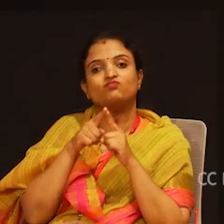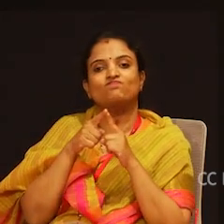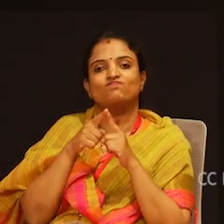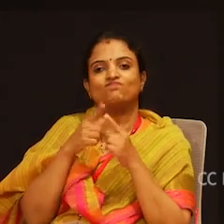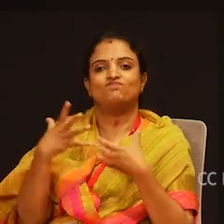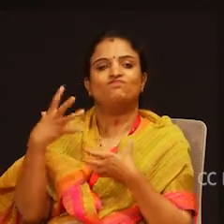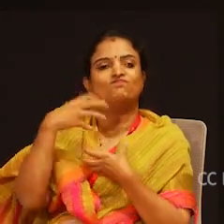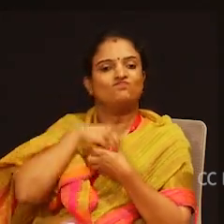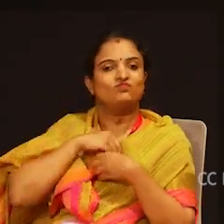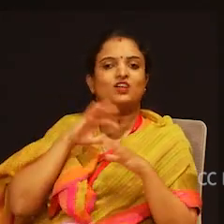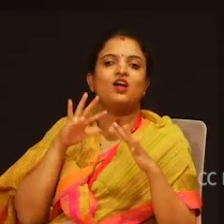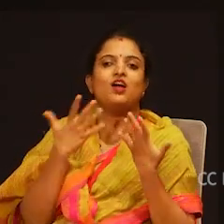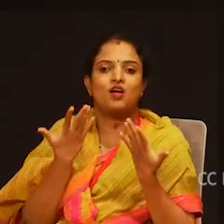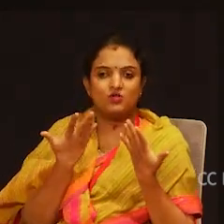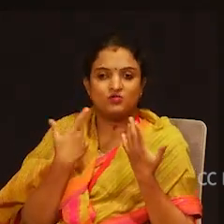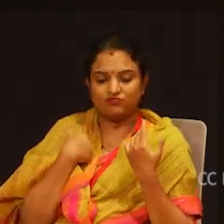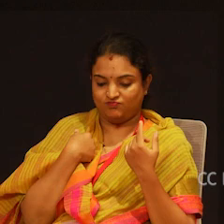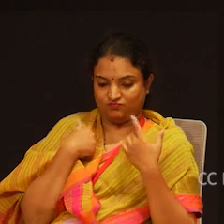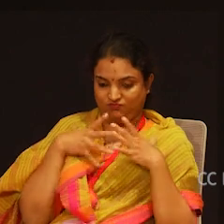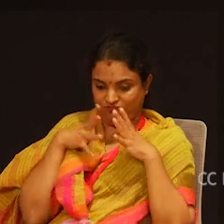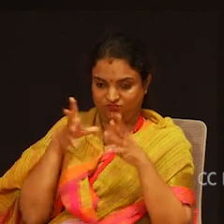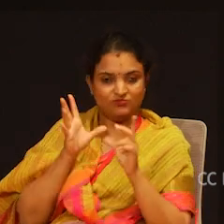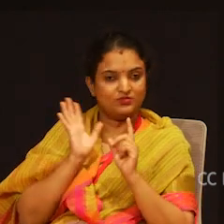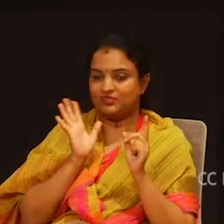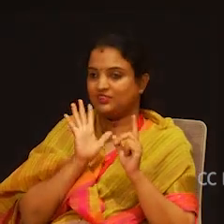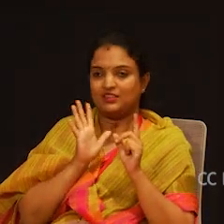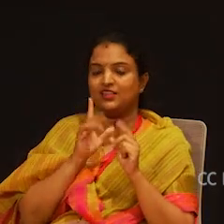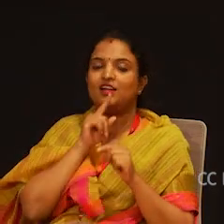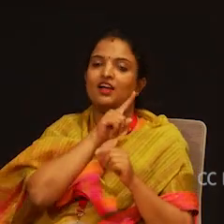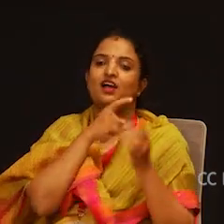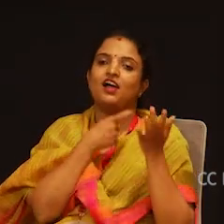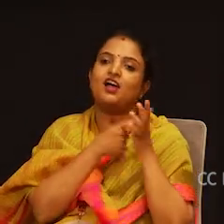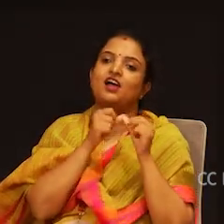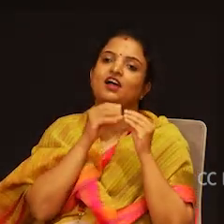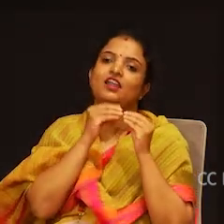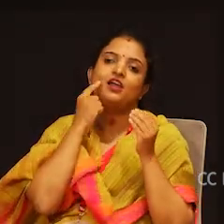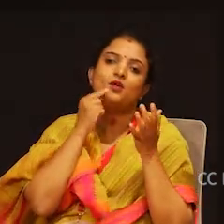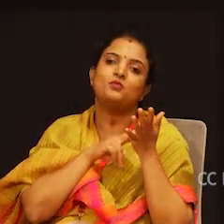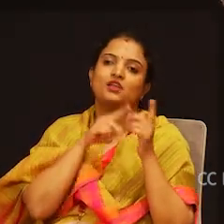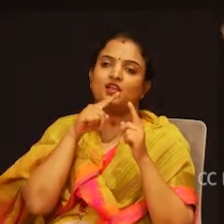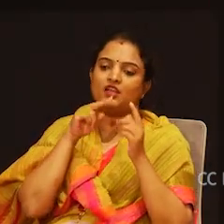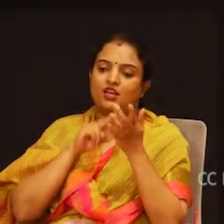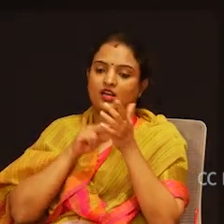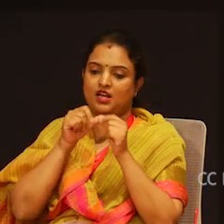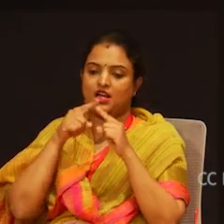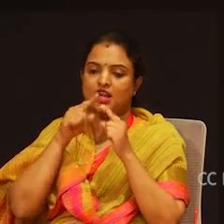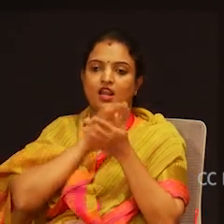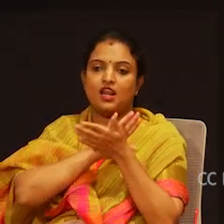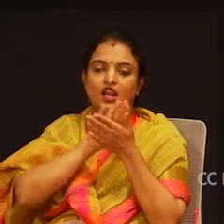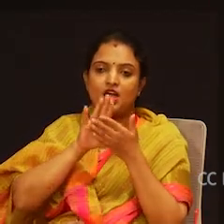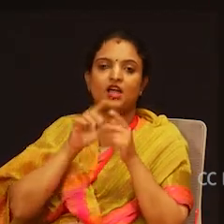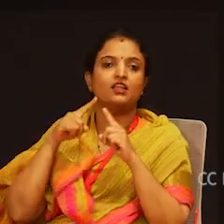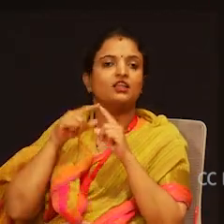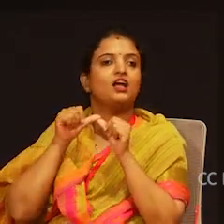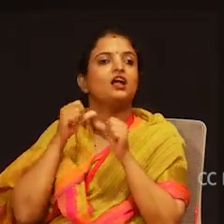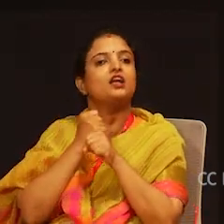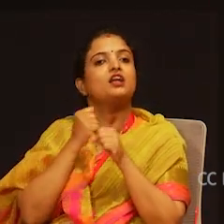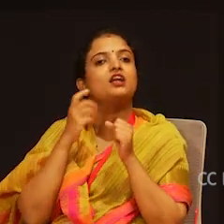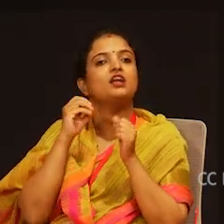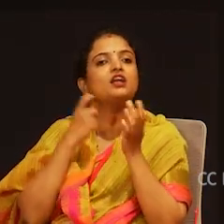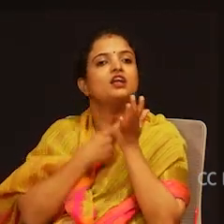with differences. And I don't say this. This is Rabindranath Tagore's words. And there is a visual here at the end of